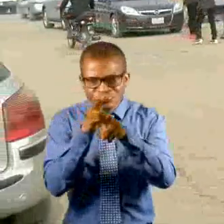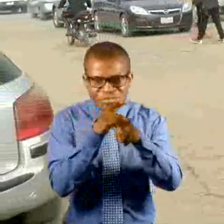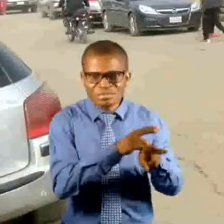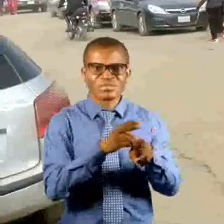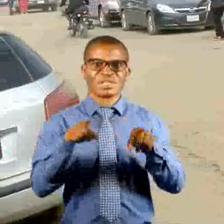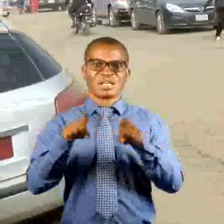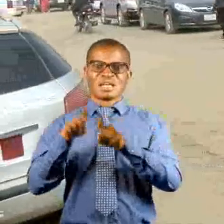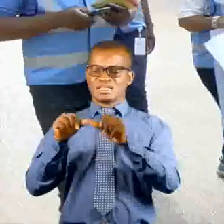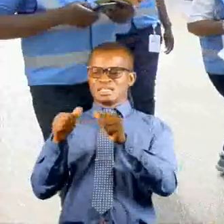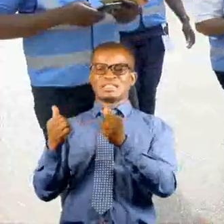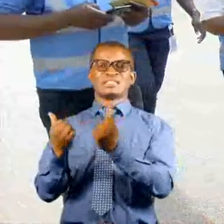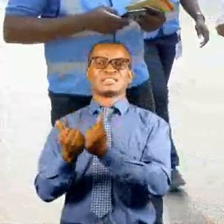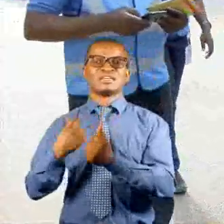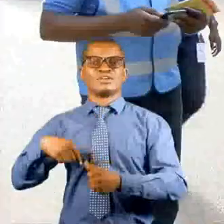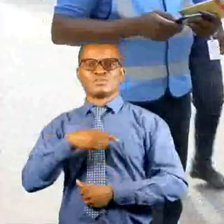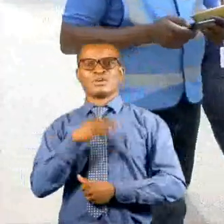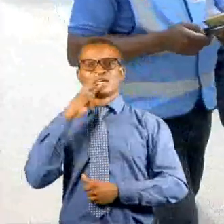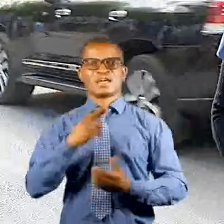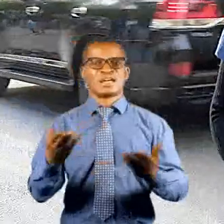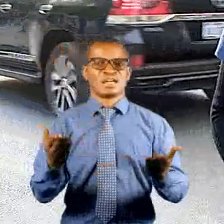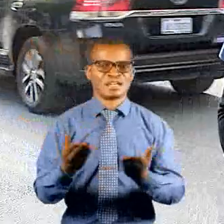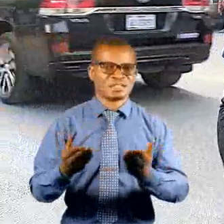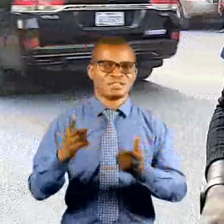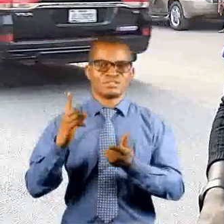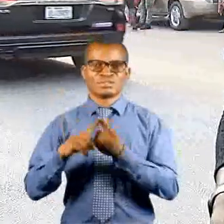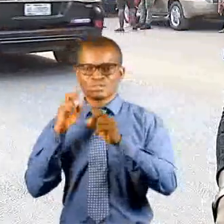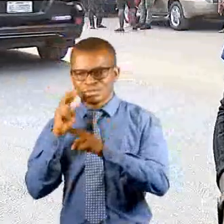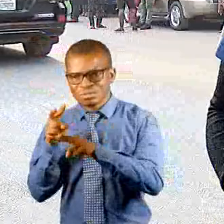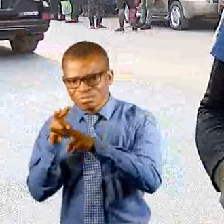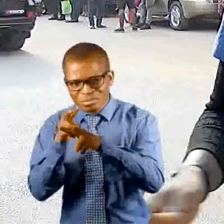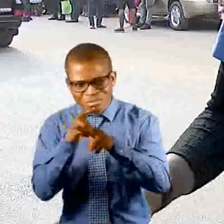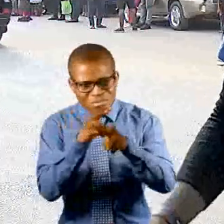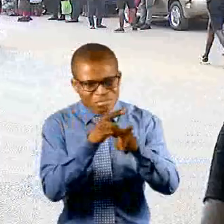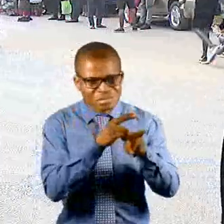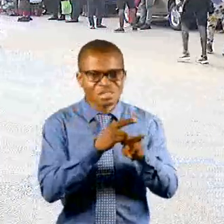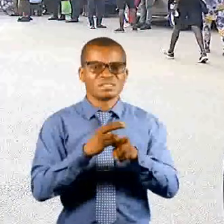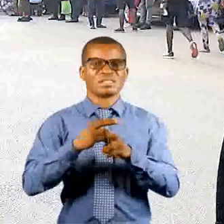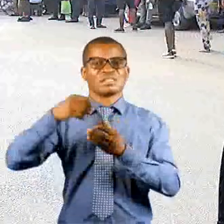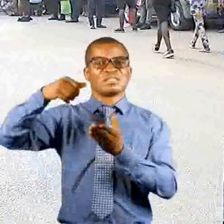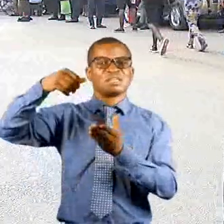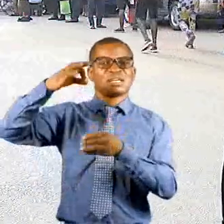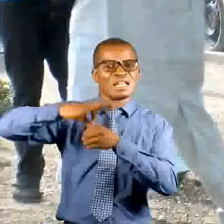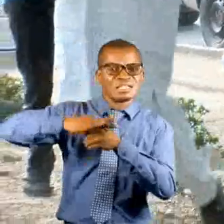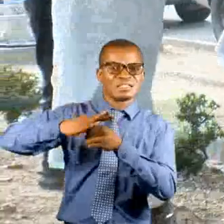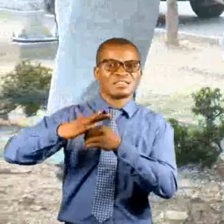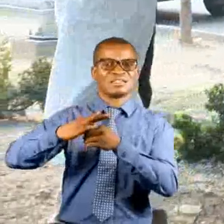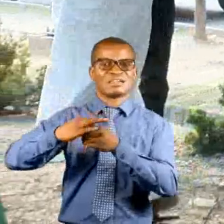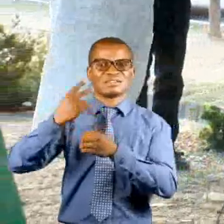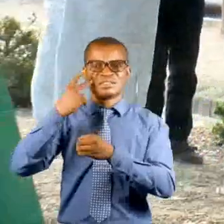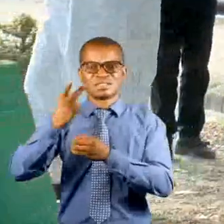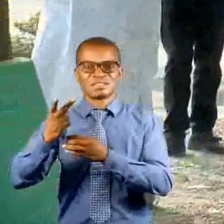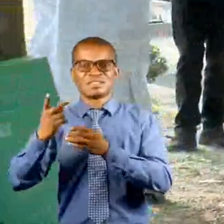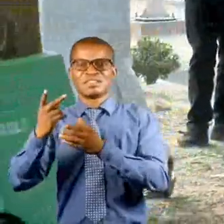observer status. So as an agency, we're here to, you know, observe the election.